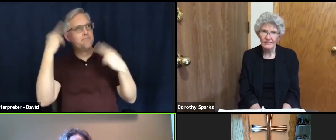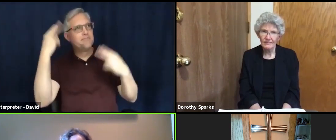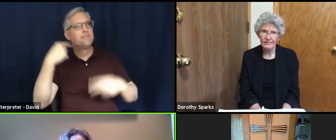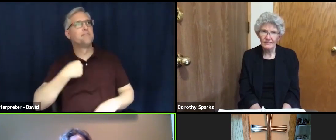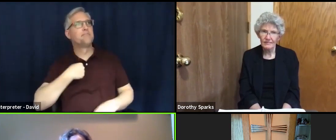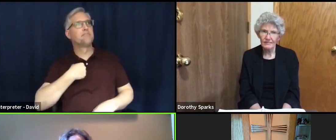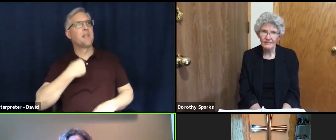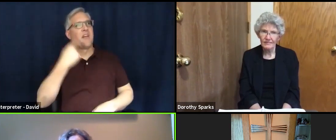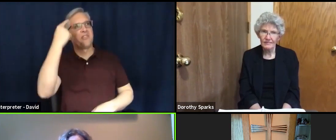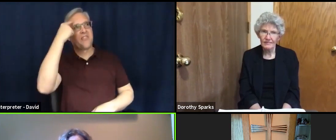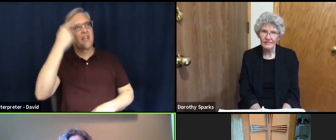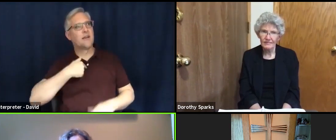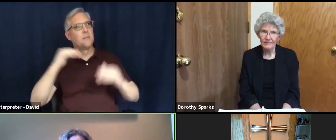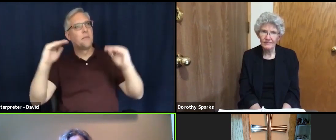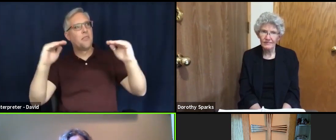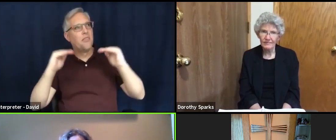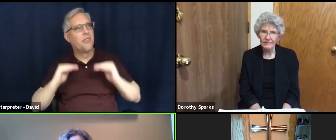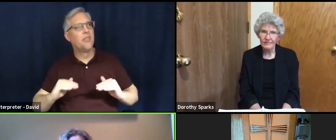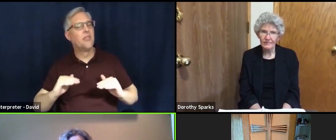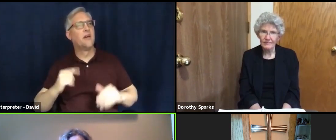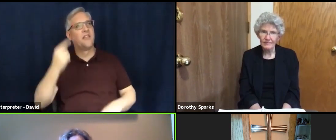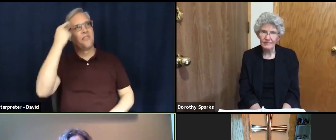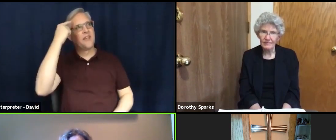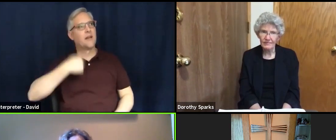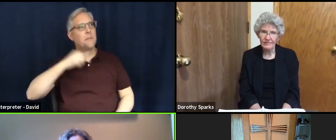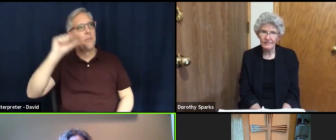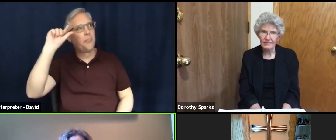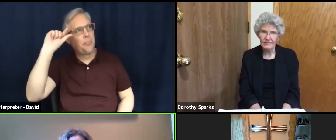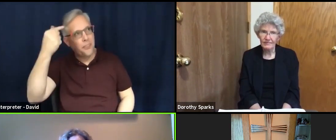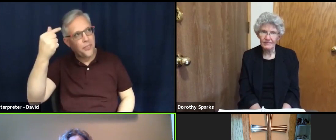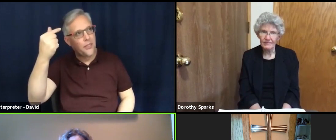as soon as someone discovers your death.